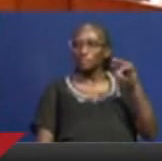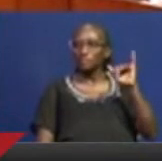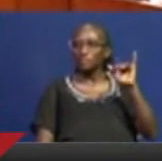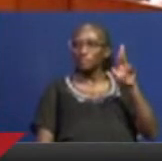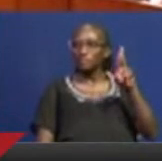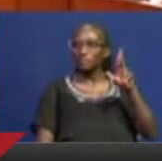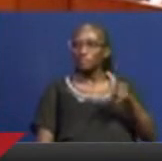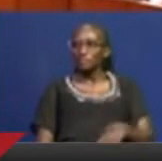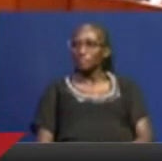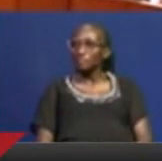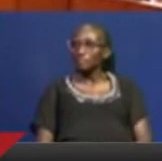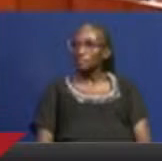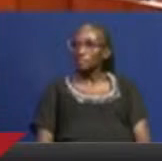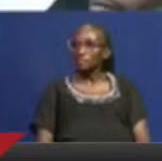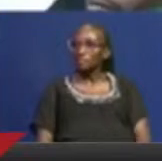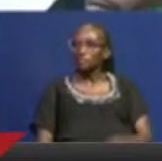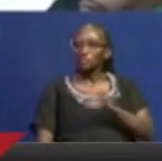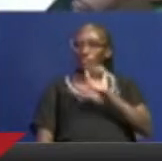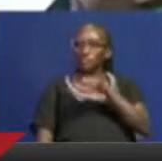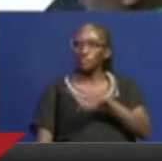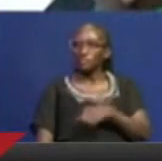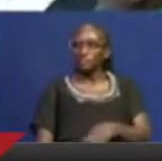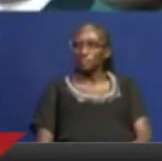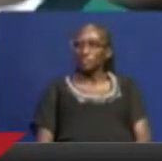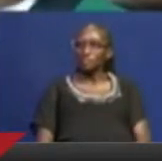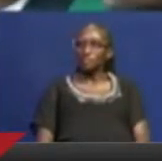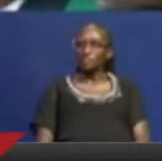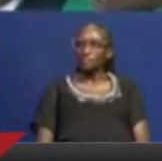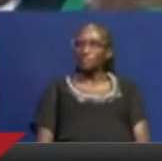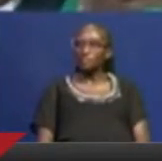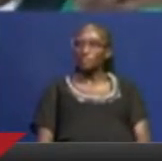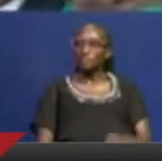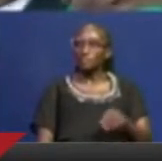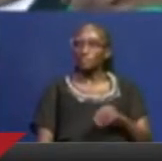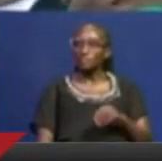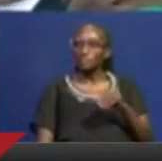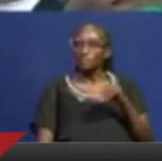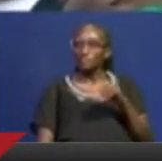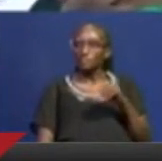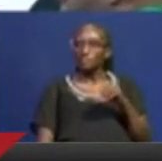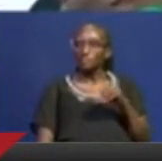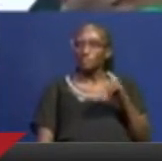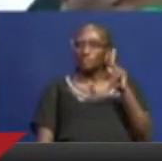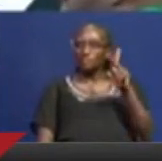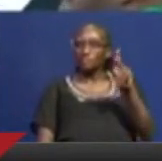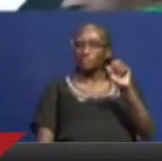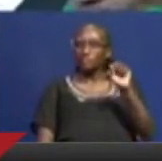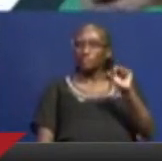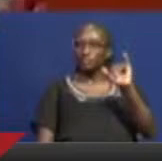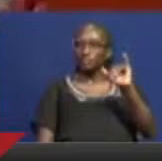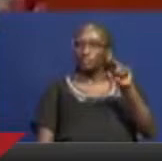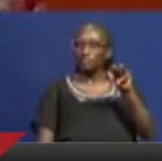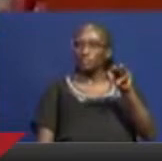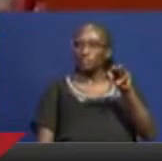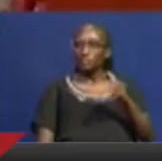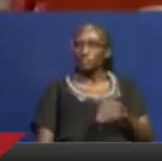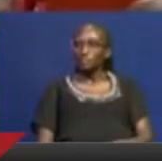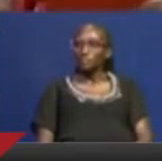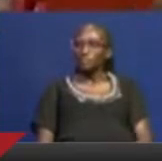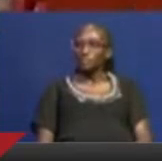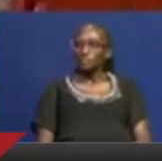Abdullahi. Yes, we have. Mandera Sheikh Umulkhair Kasim.